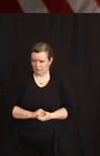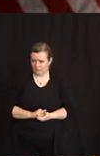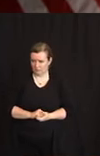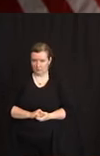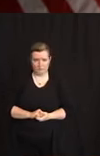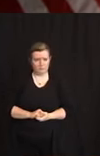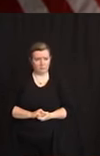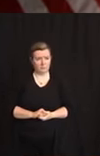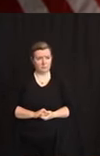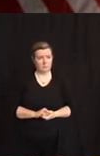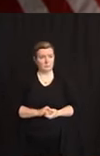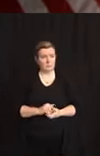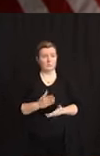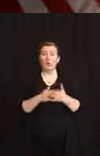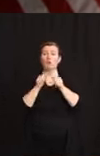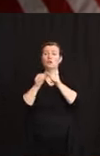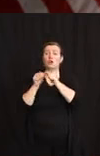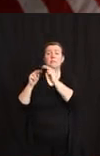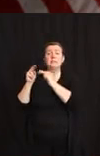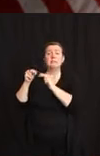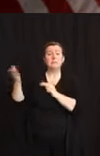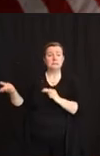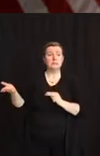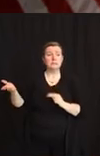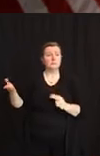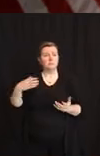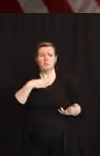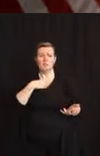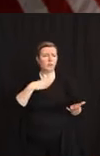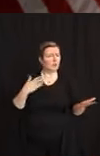this, whether we're off here or there by